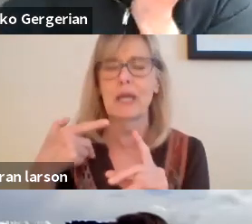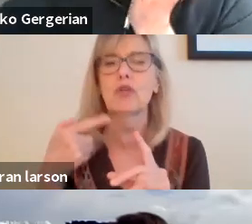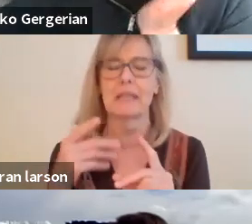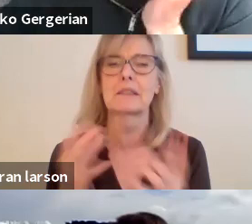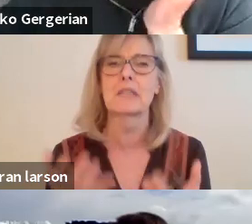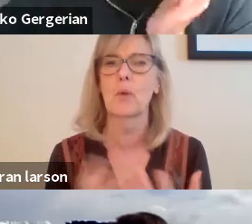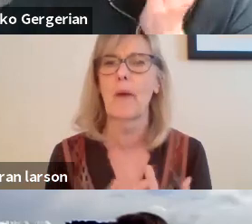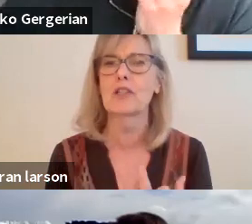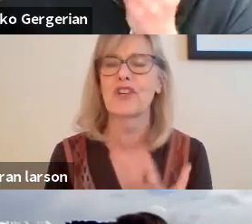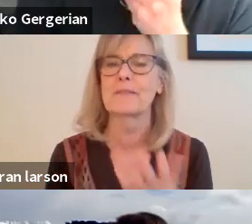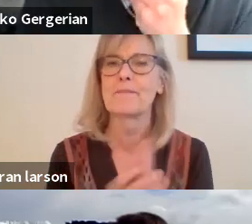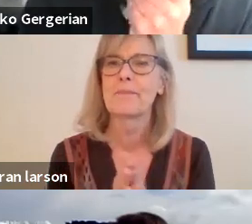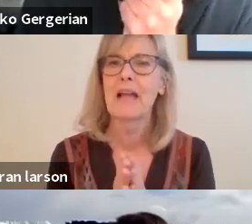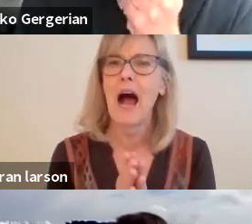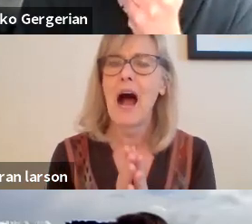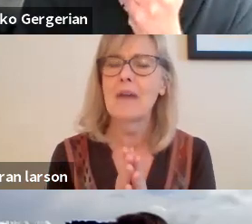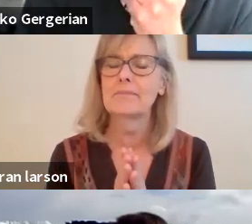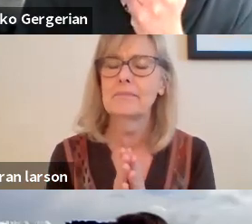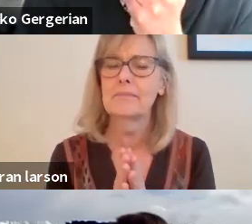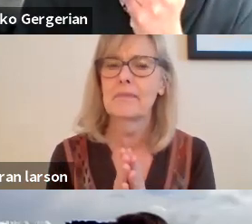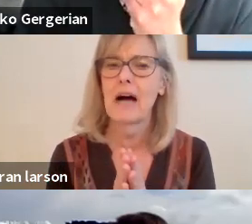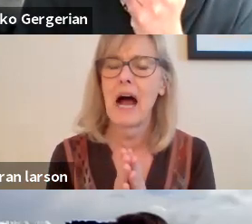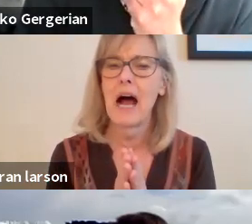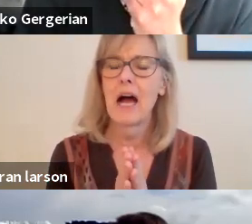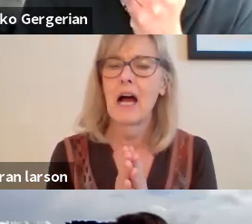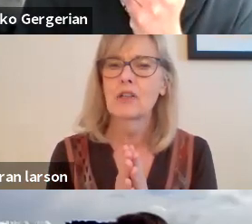highly triggering situation.